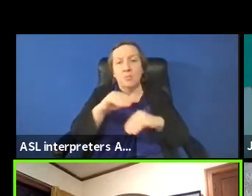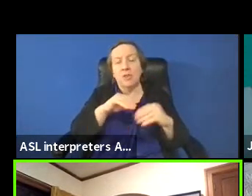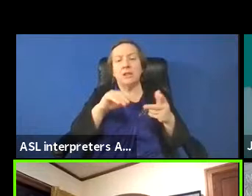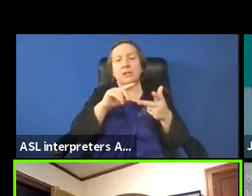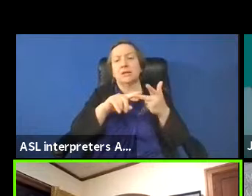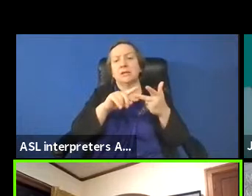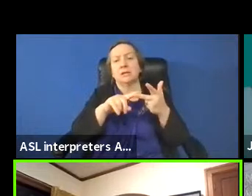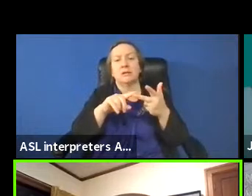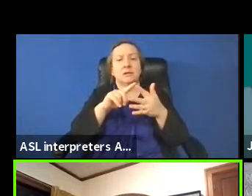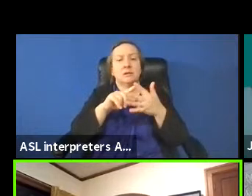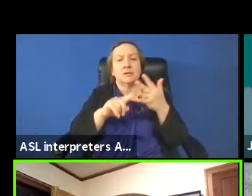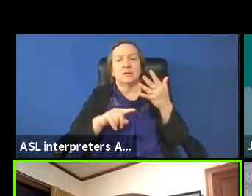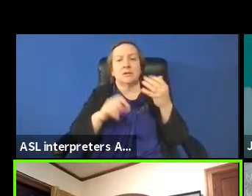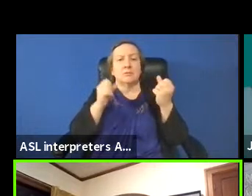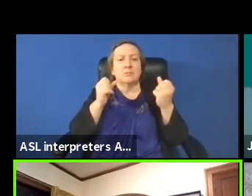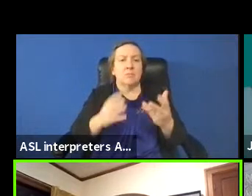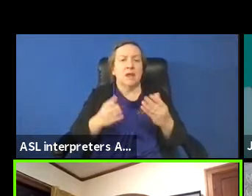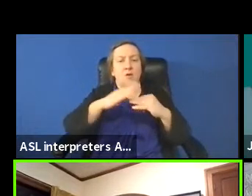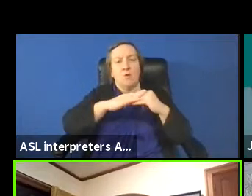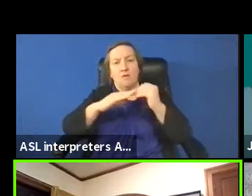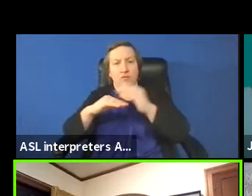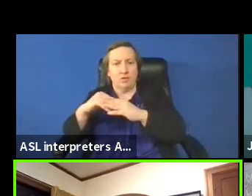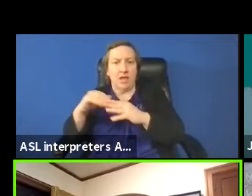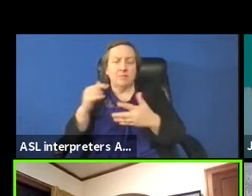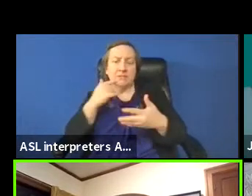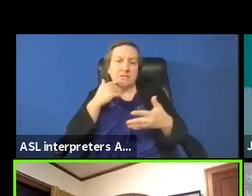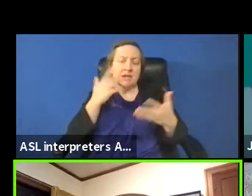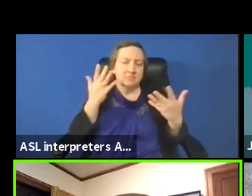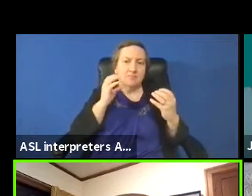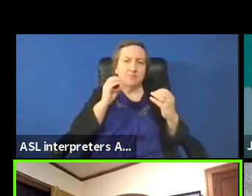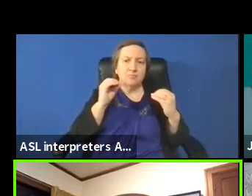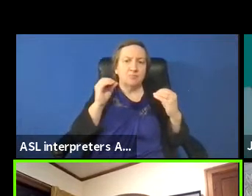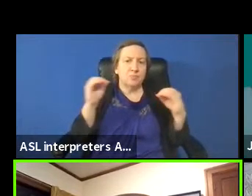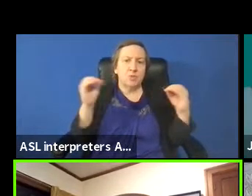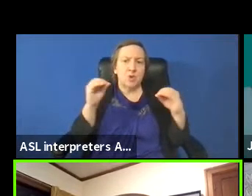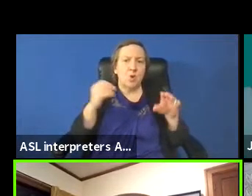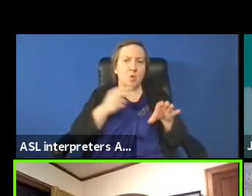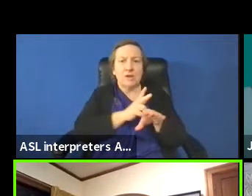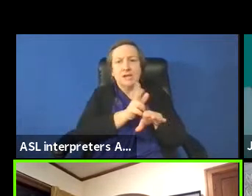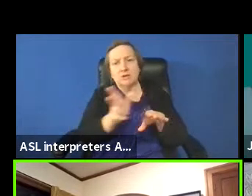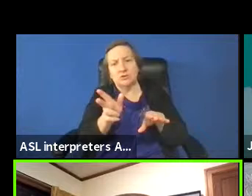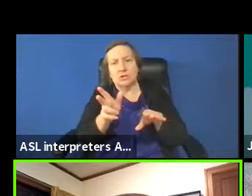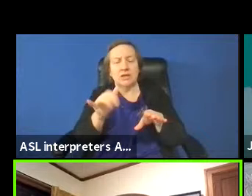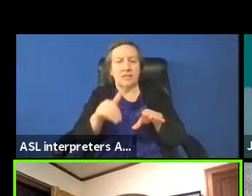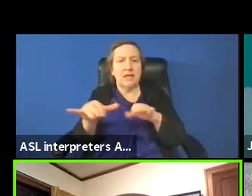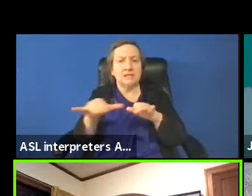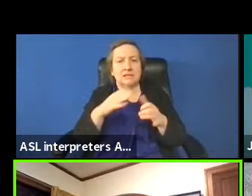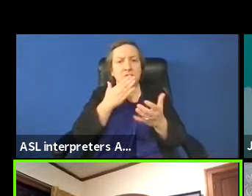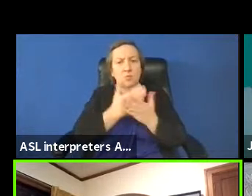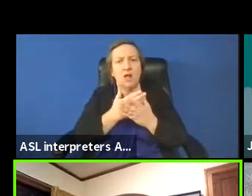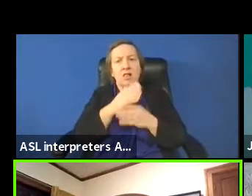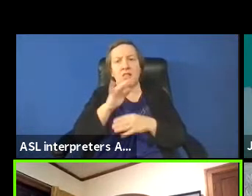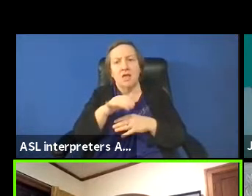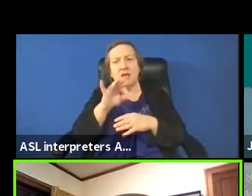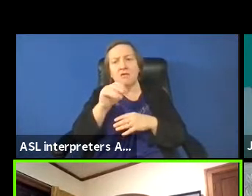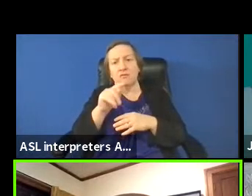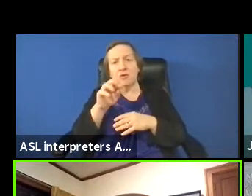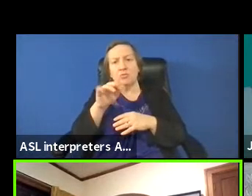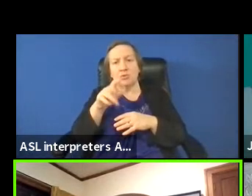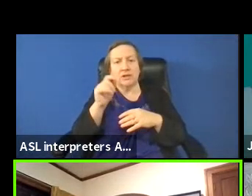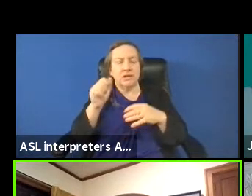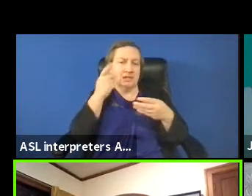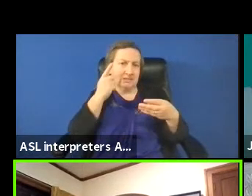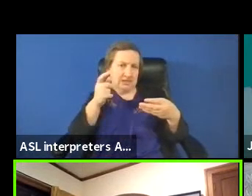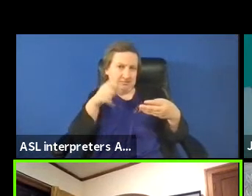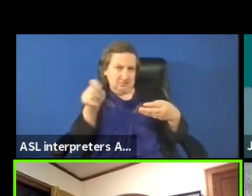There's a lot of overlap, and say, okay, so no interchange. It did really well in this footprint. I can see that X mark here,